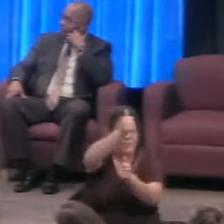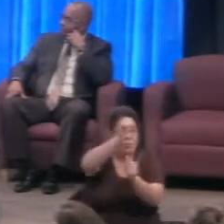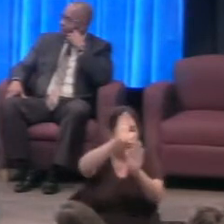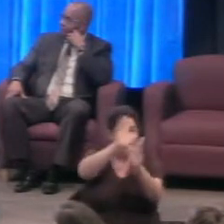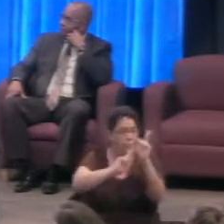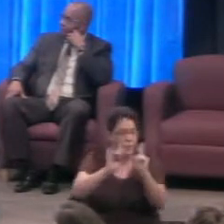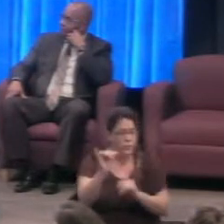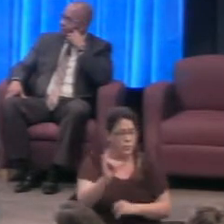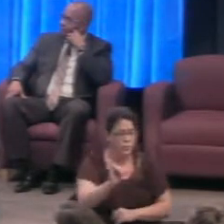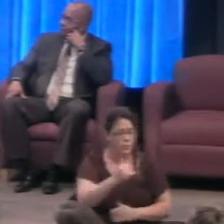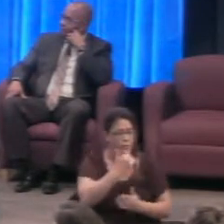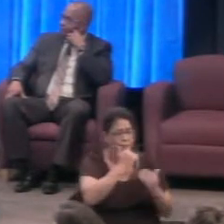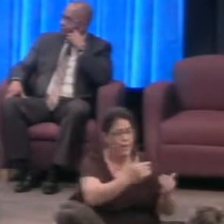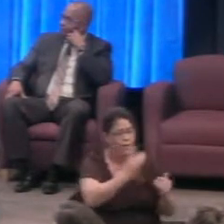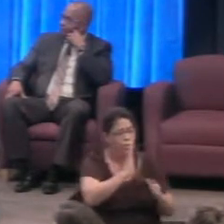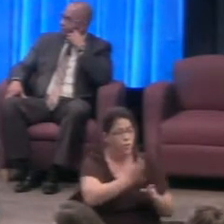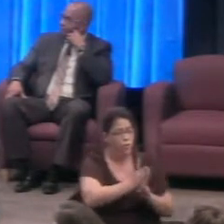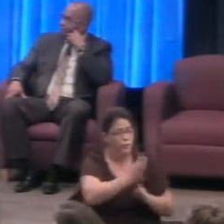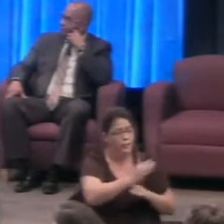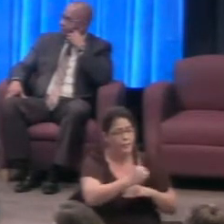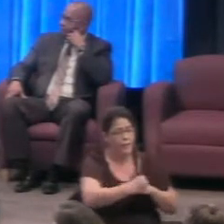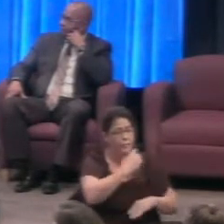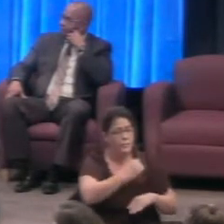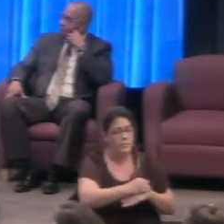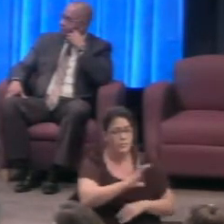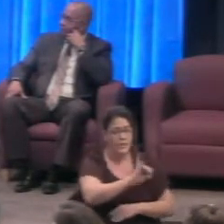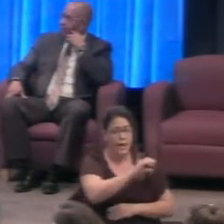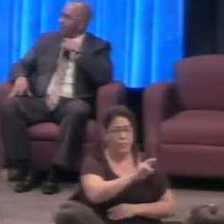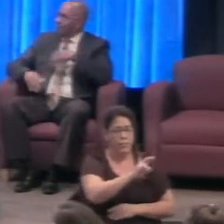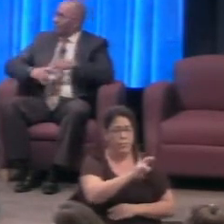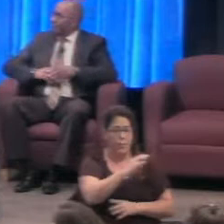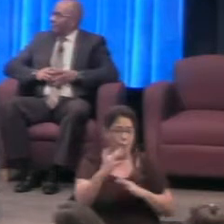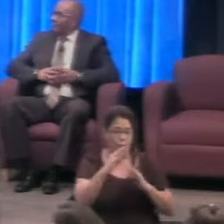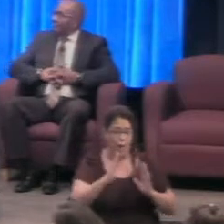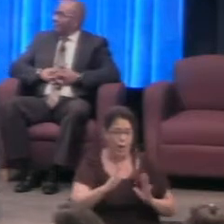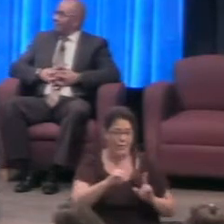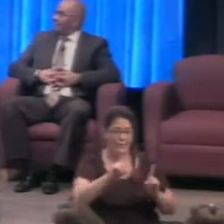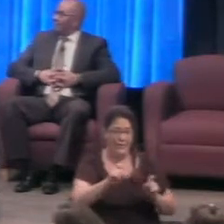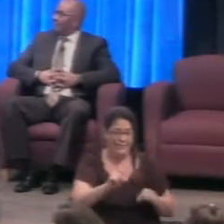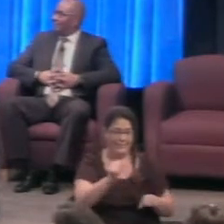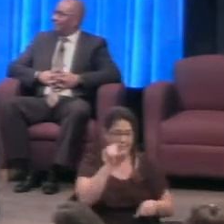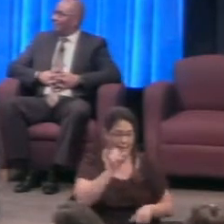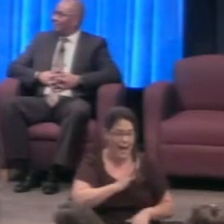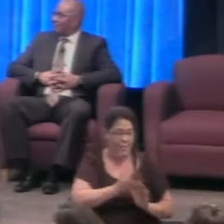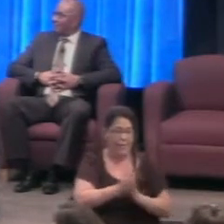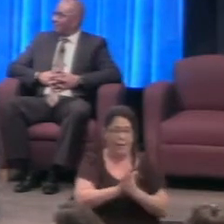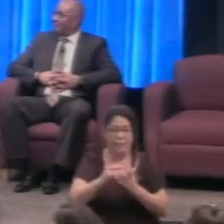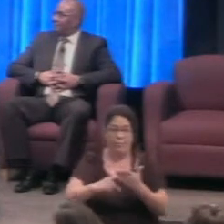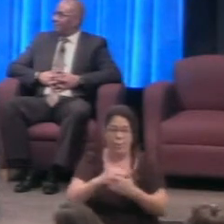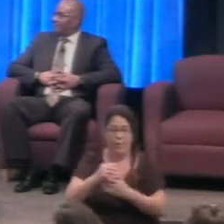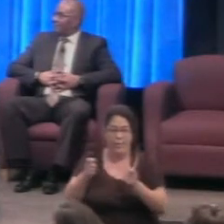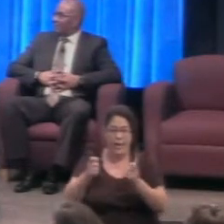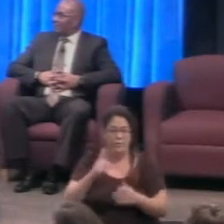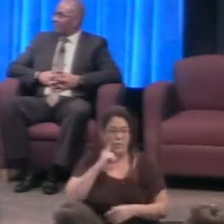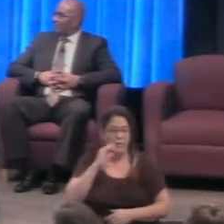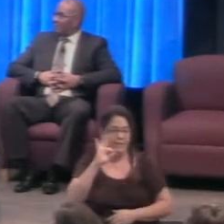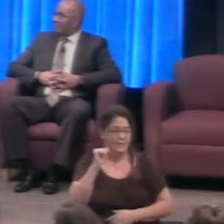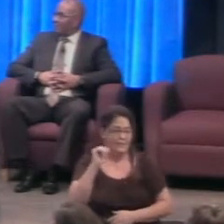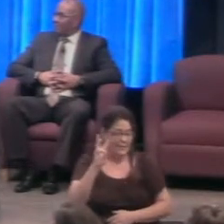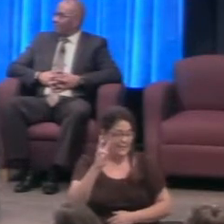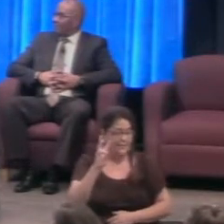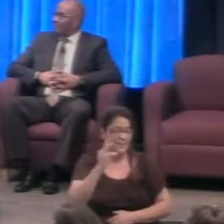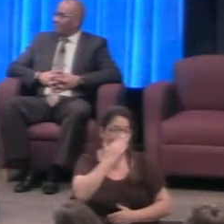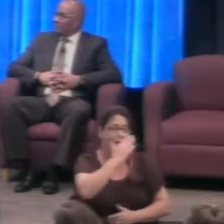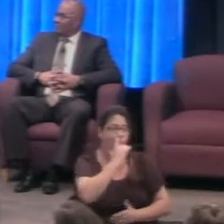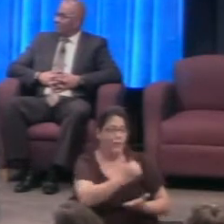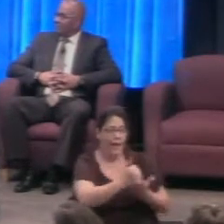and career counseling. You helped change a cyber warrior and a long-term test guy into a program manager for the F-16. I